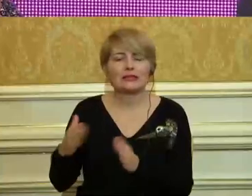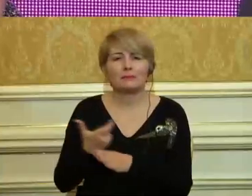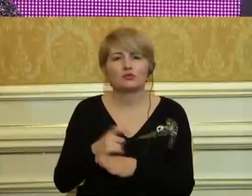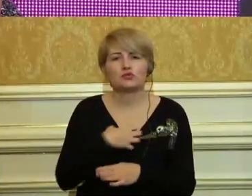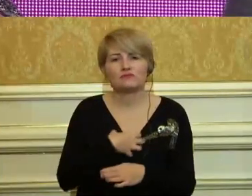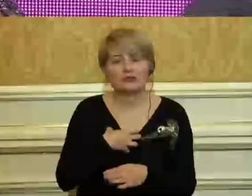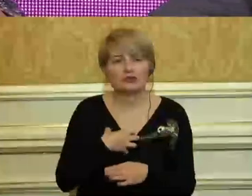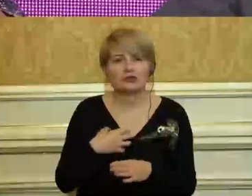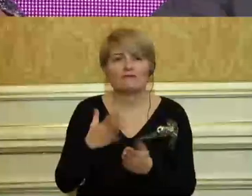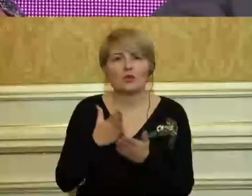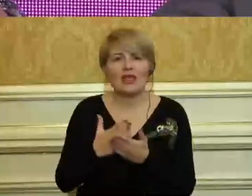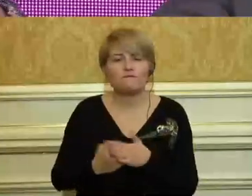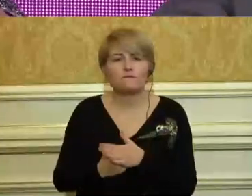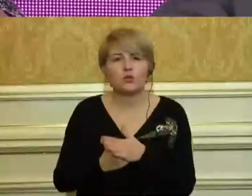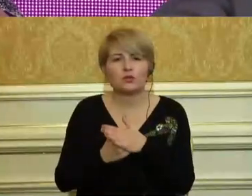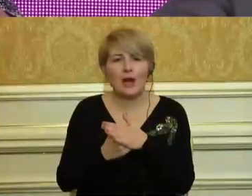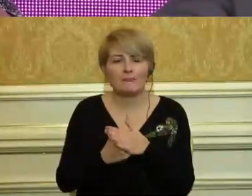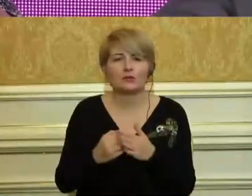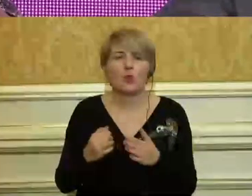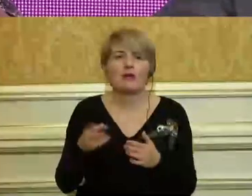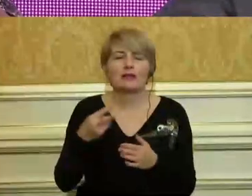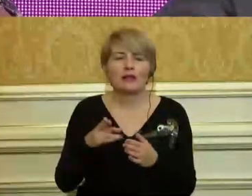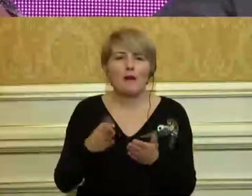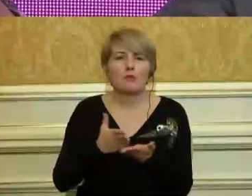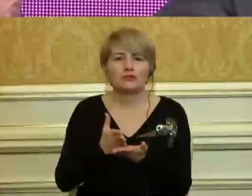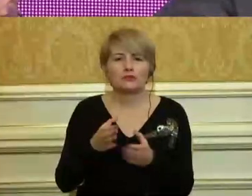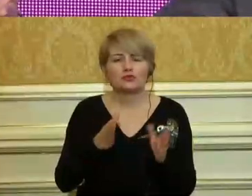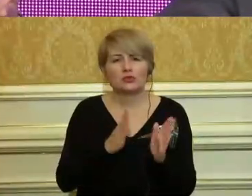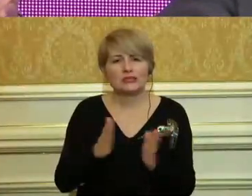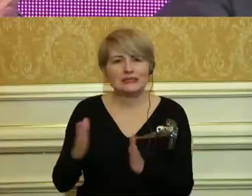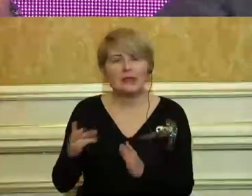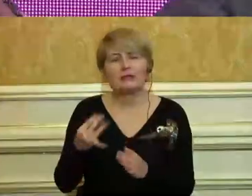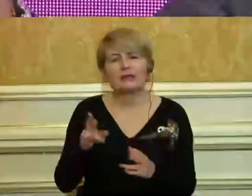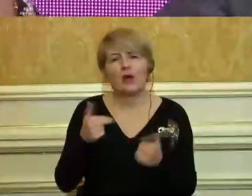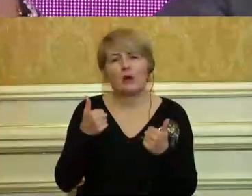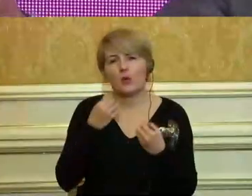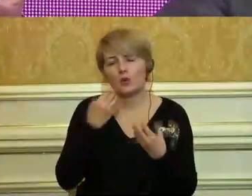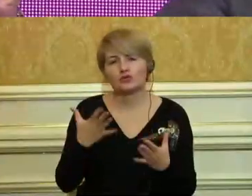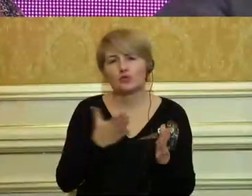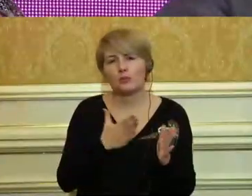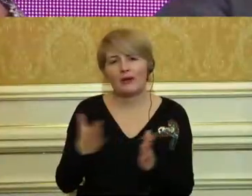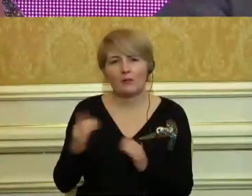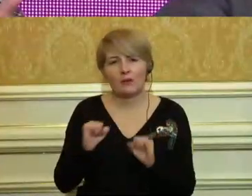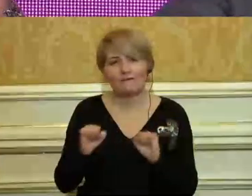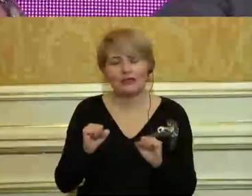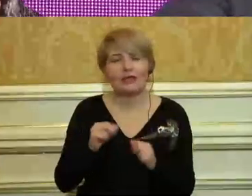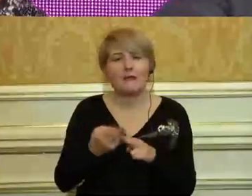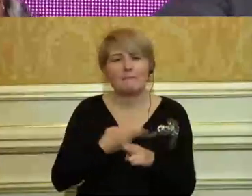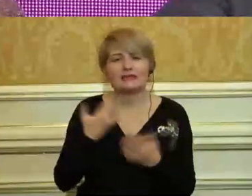for political system and for good governance. Without that, without